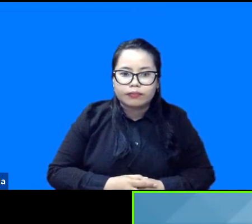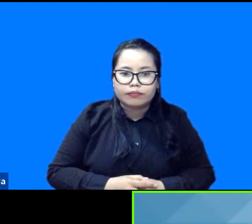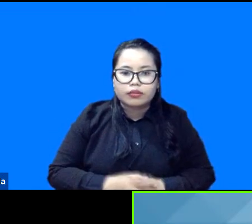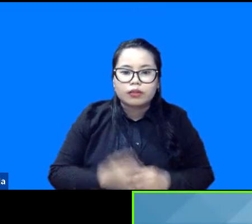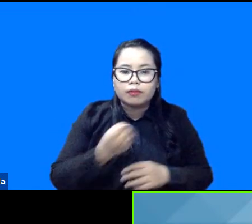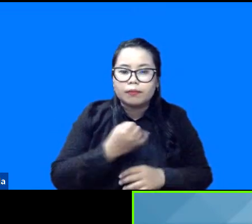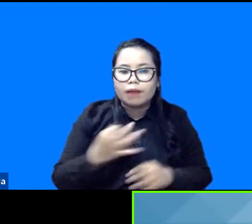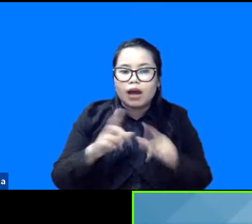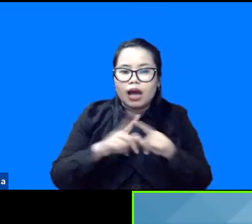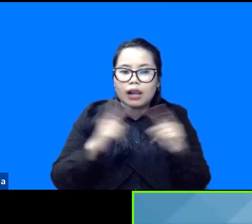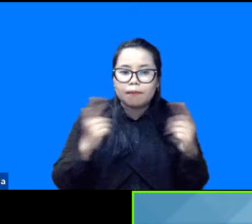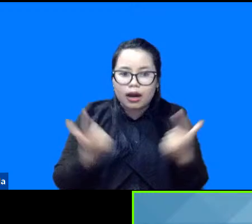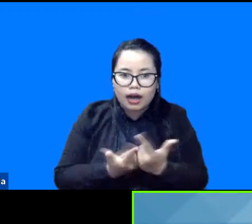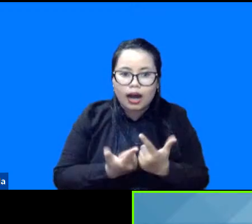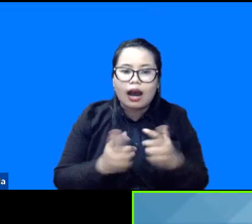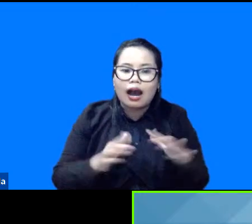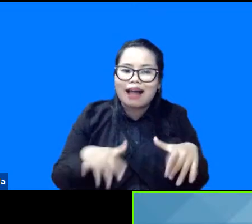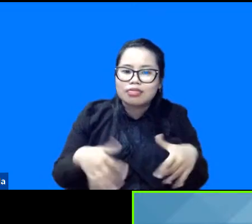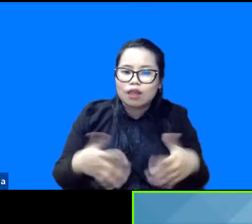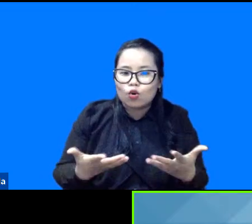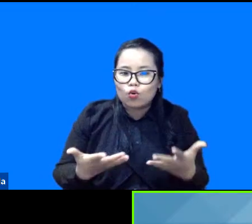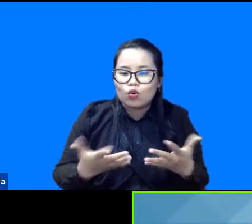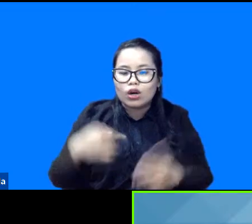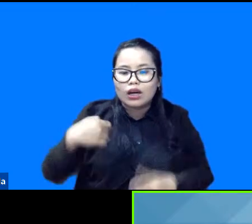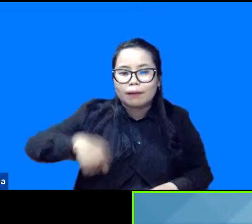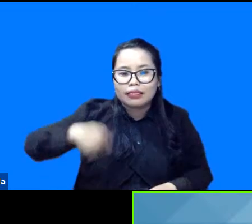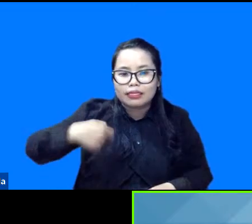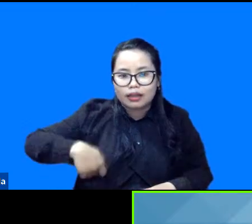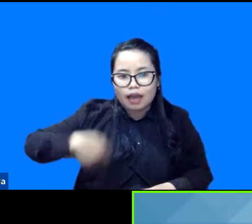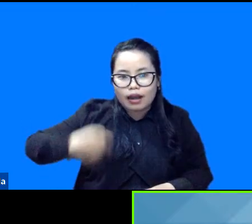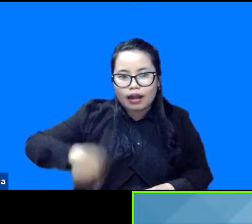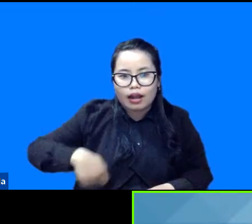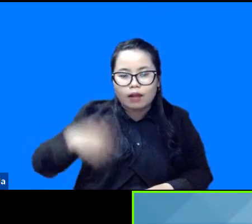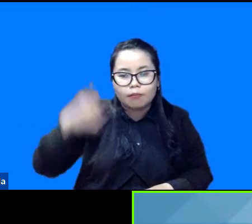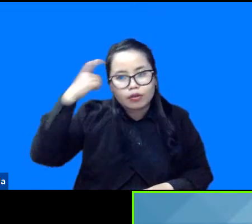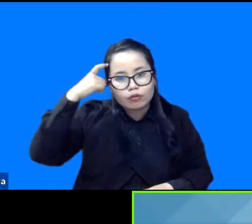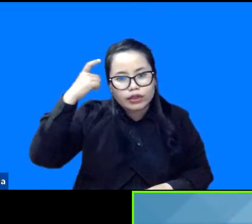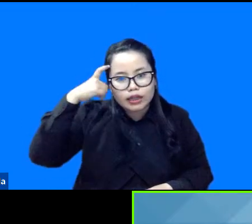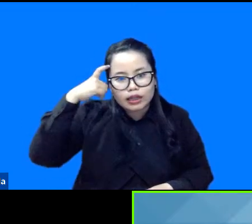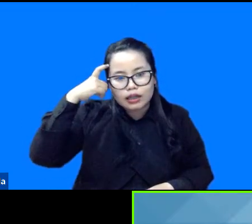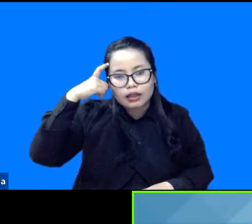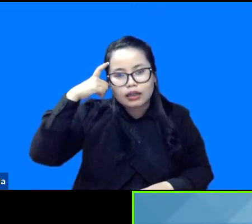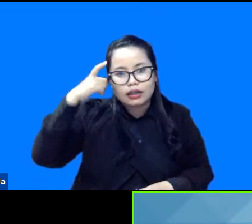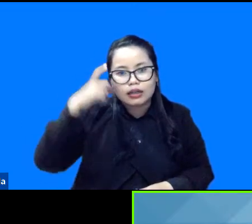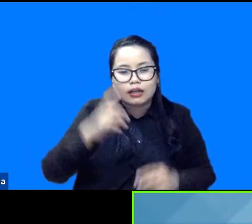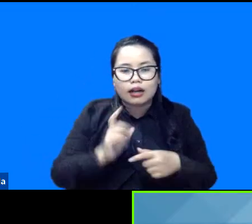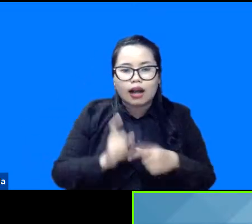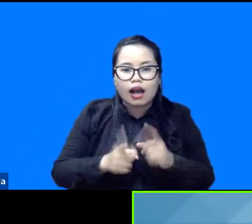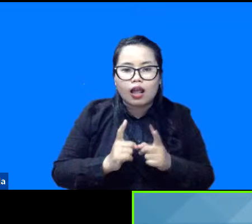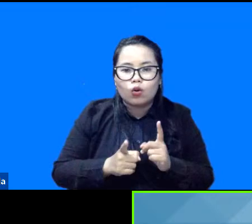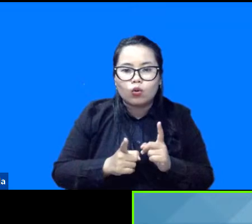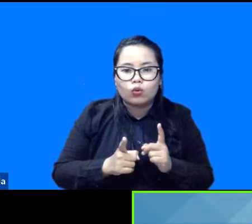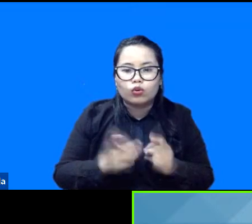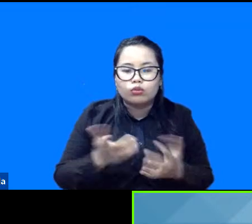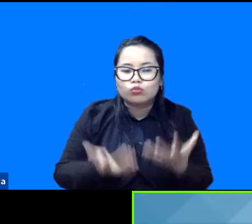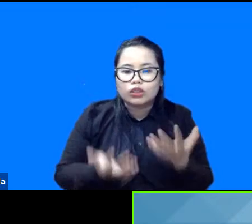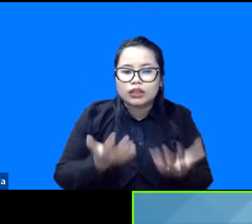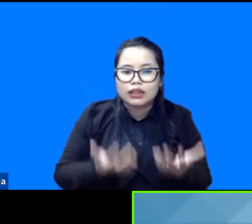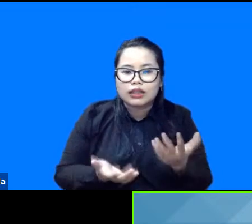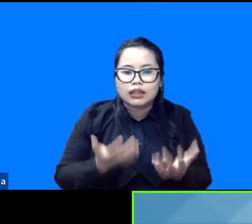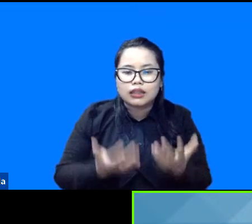of the ministry staffs thought that maybe it is very